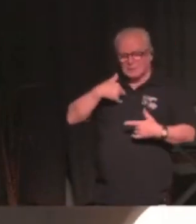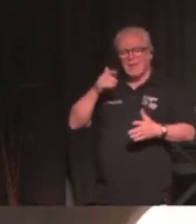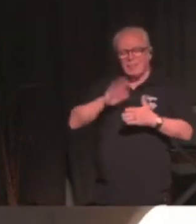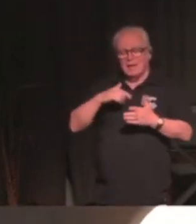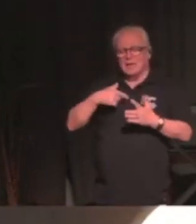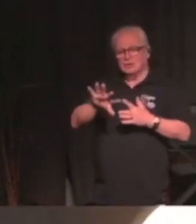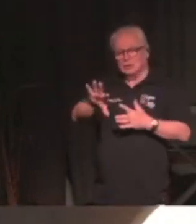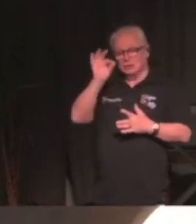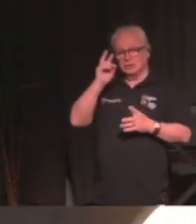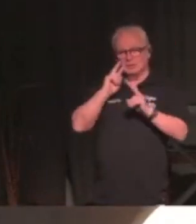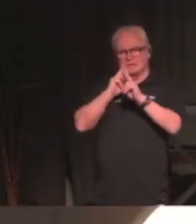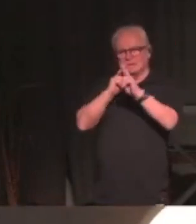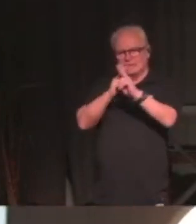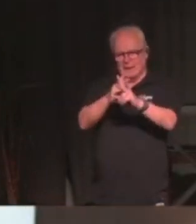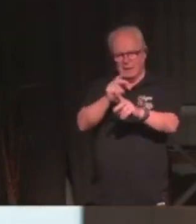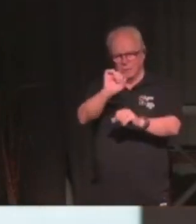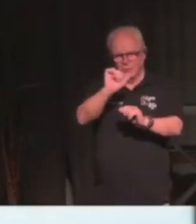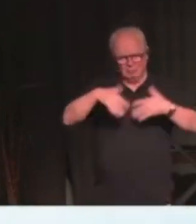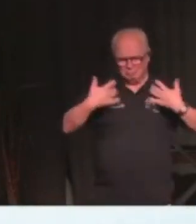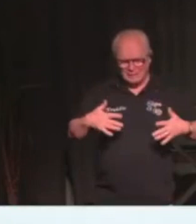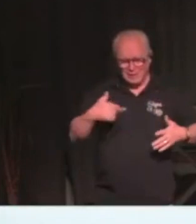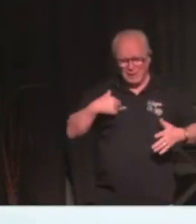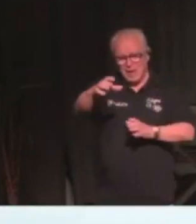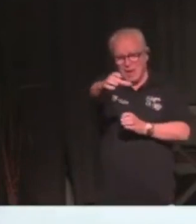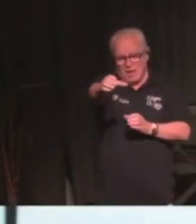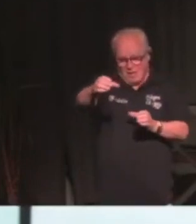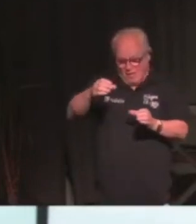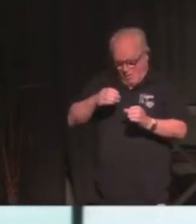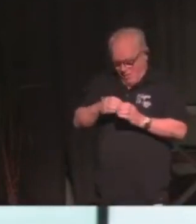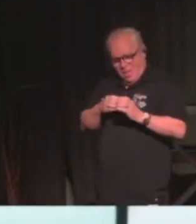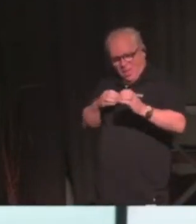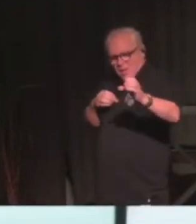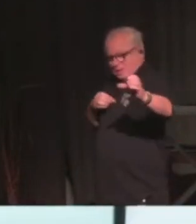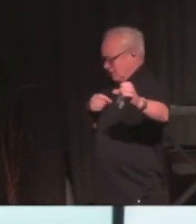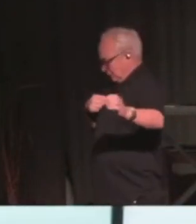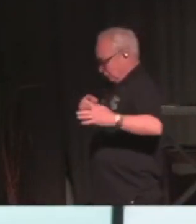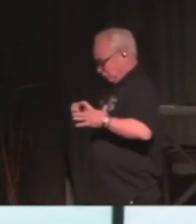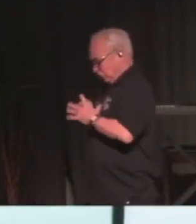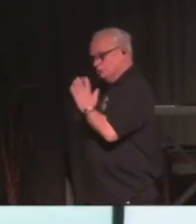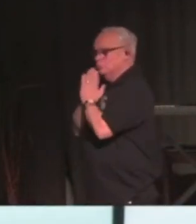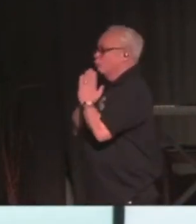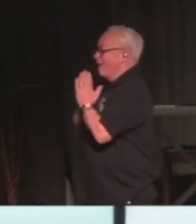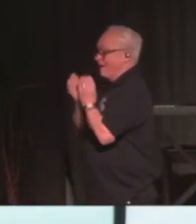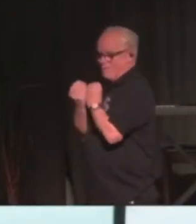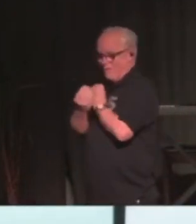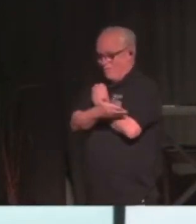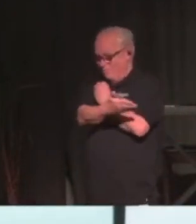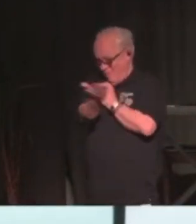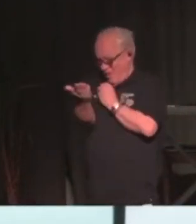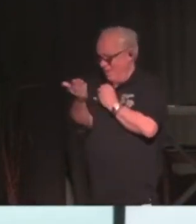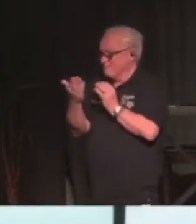to see their pain and actually step into their shoes and pray for them. In